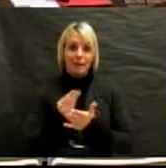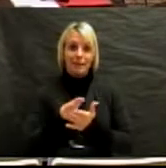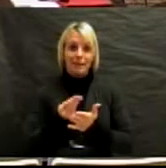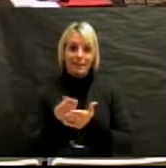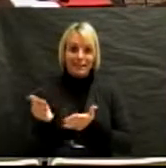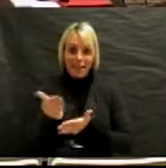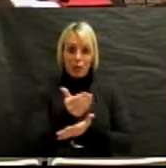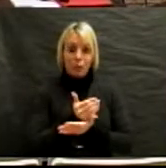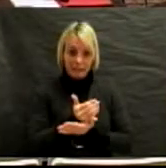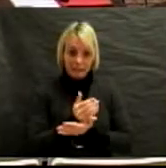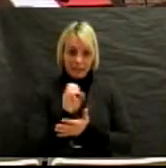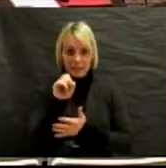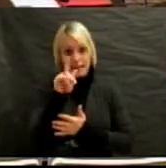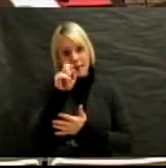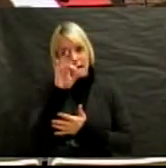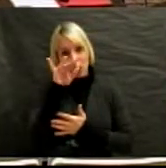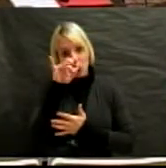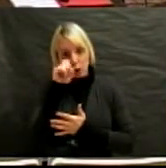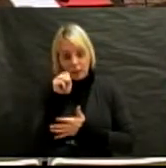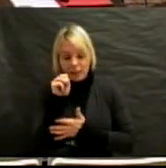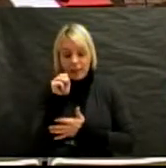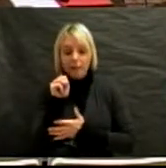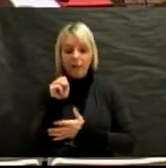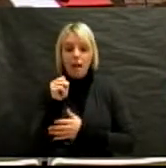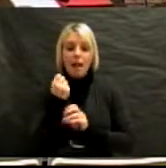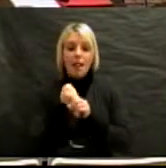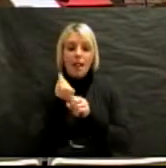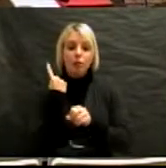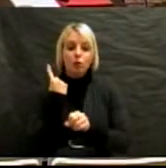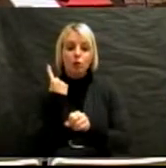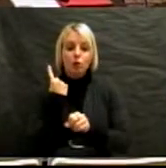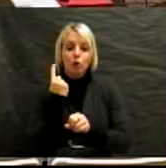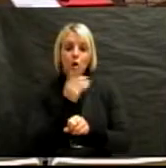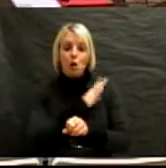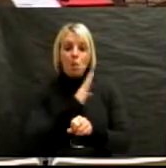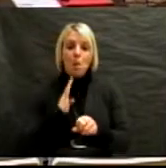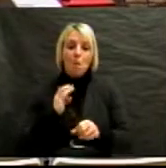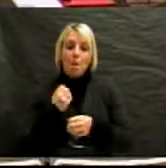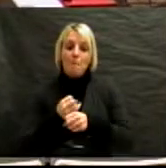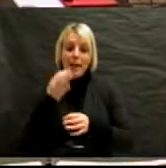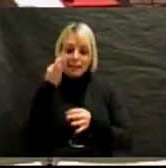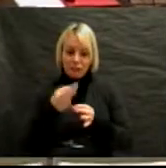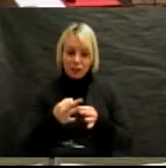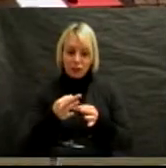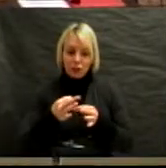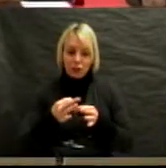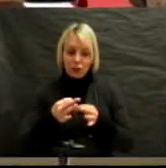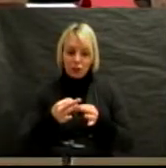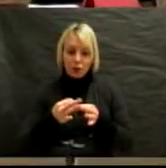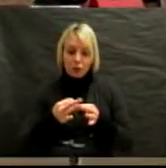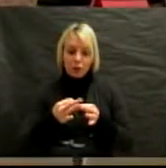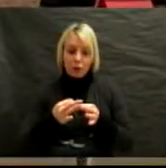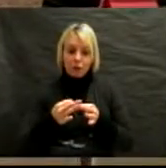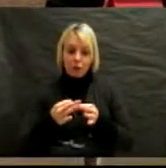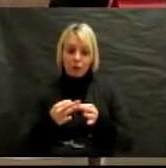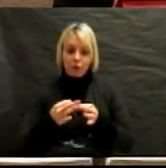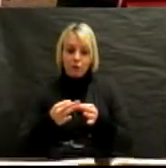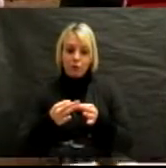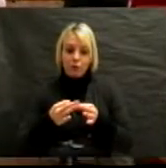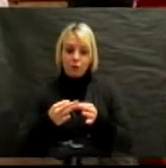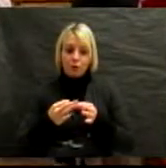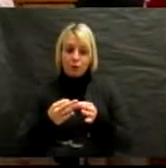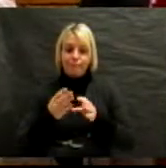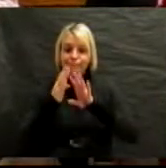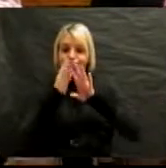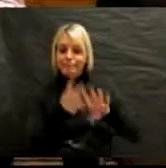Last year, the board made a decision to forego salaries for the year. I think at the time, a number of us expressed